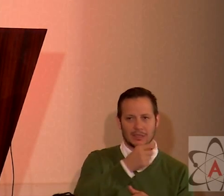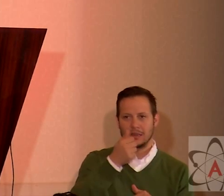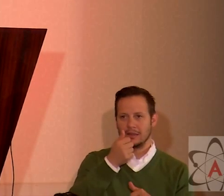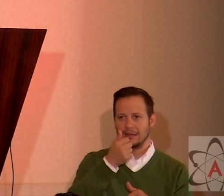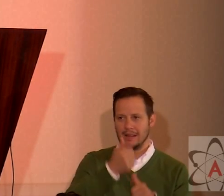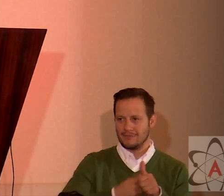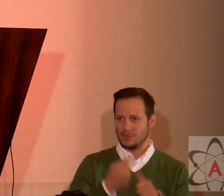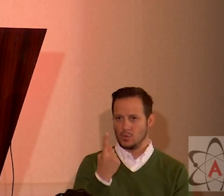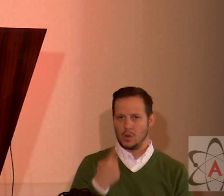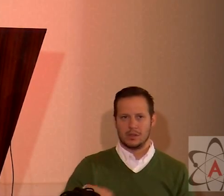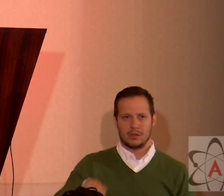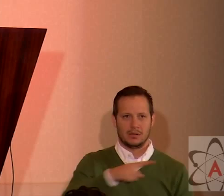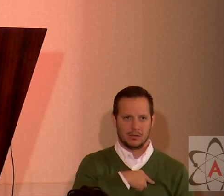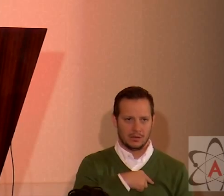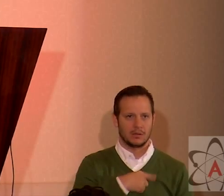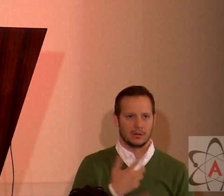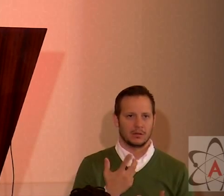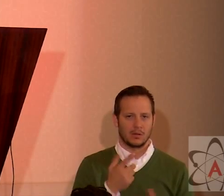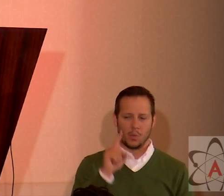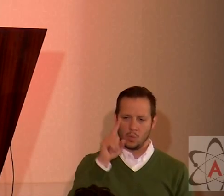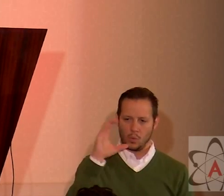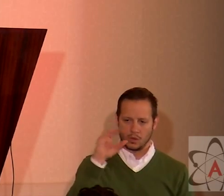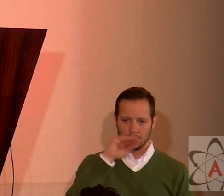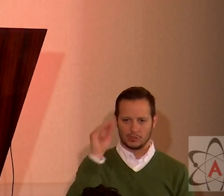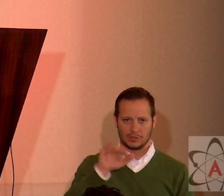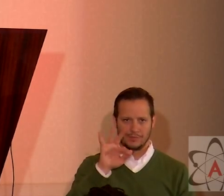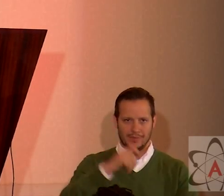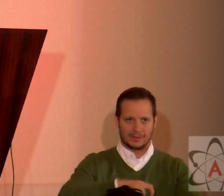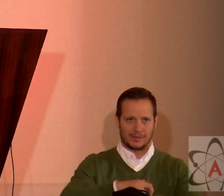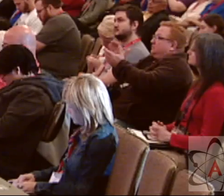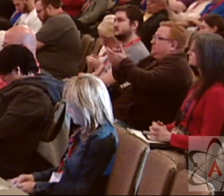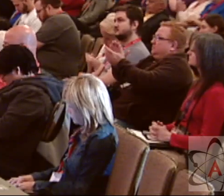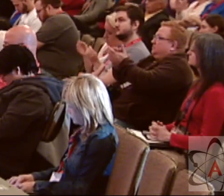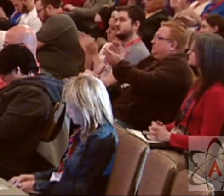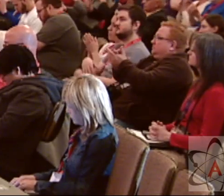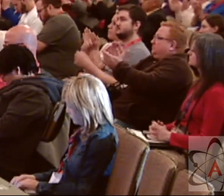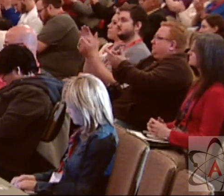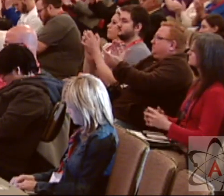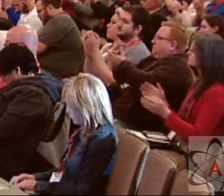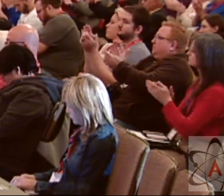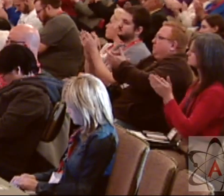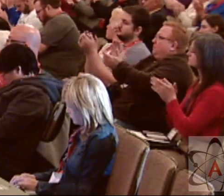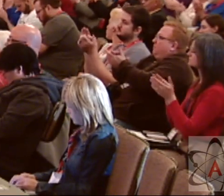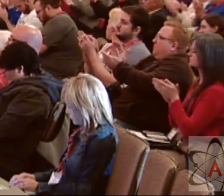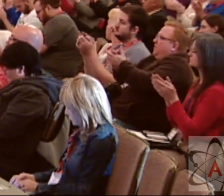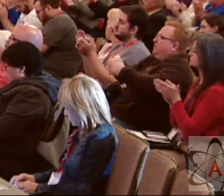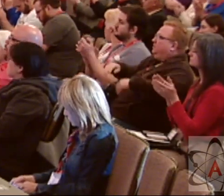one of us 100% of the time. Thanks so much for having me here.